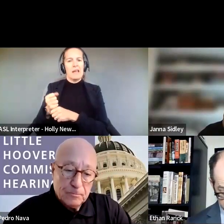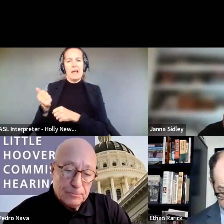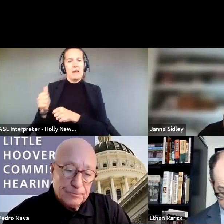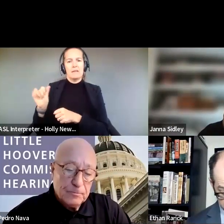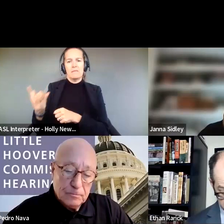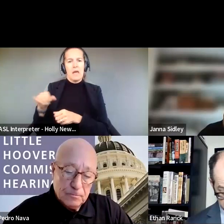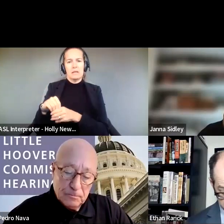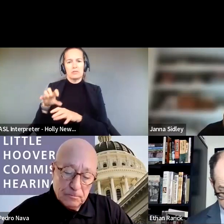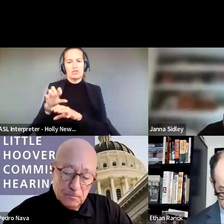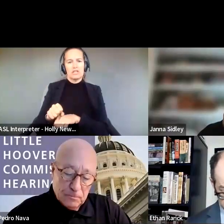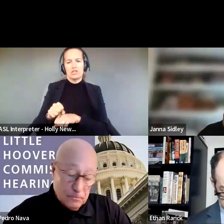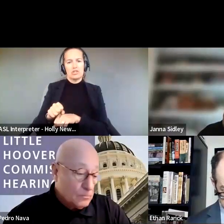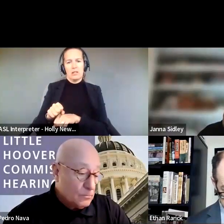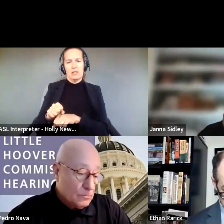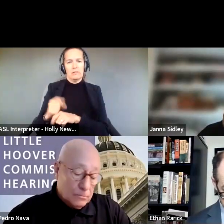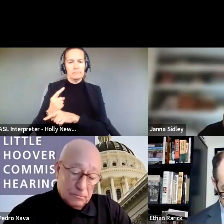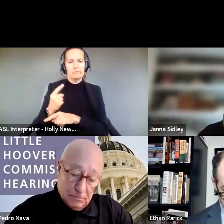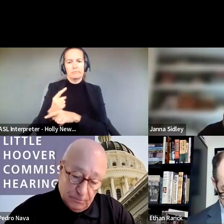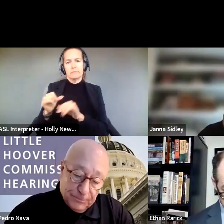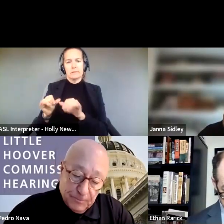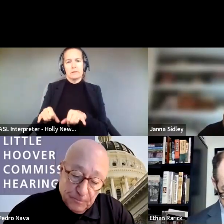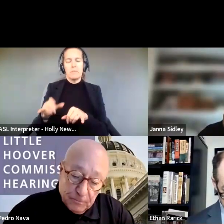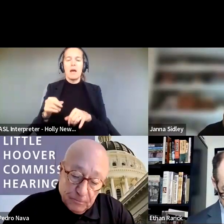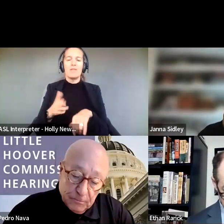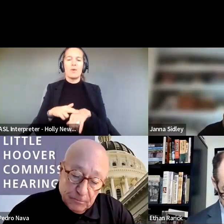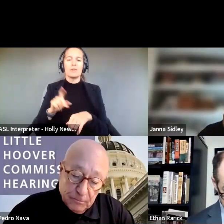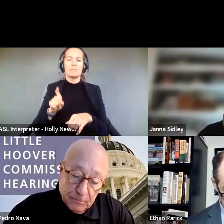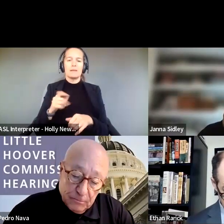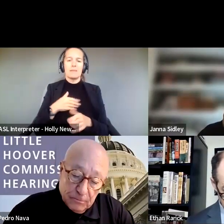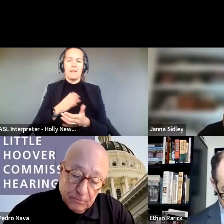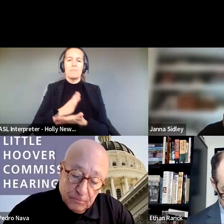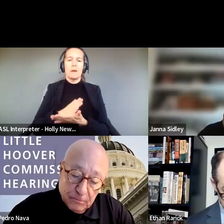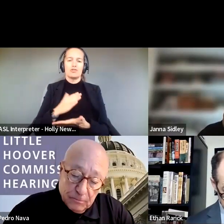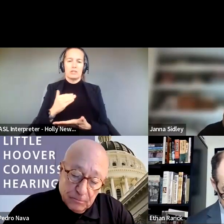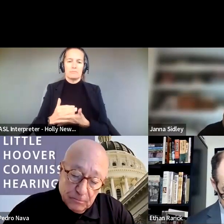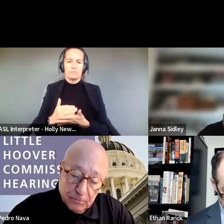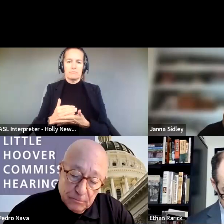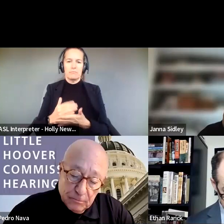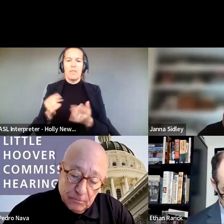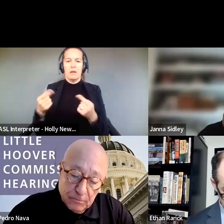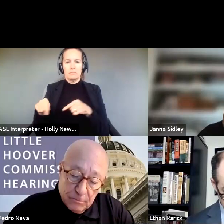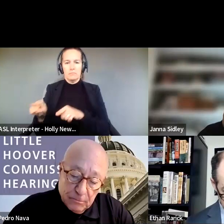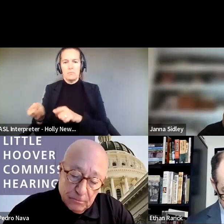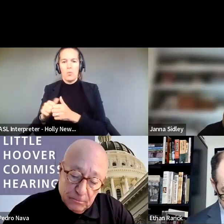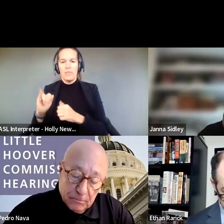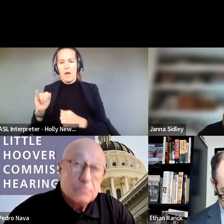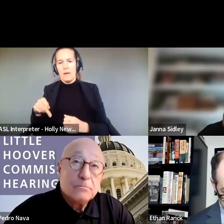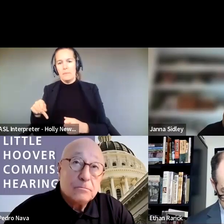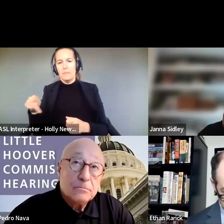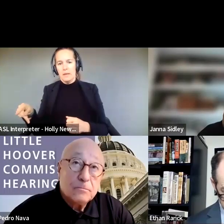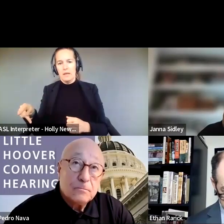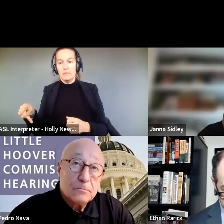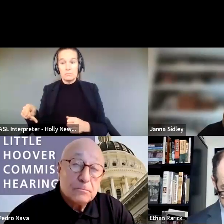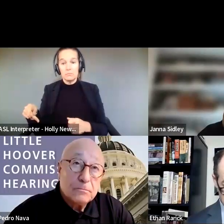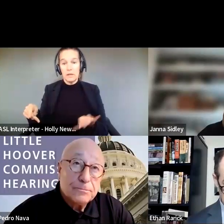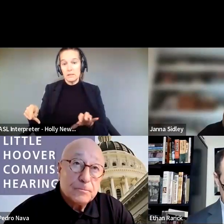system. And then, of course, you have to have a budget that coincides with the IPP, and it does.